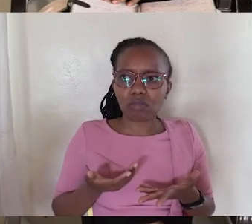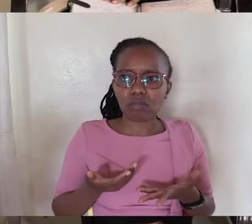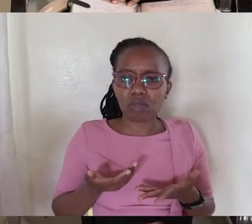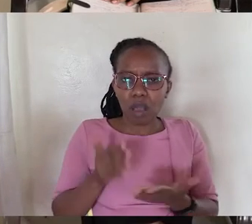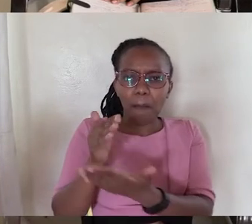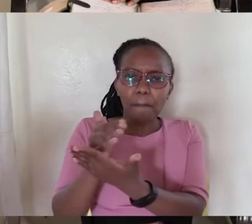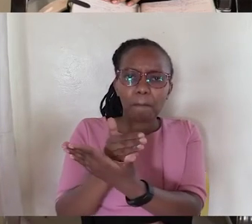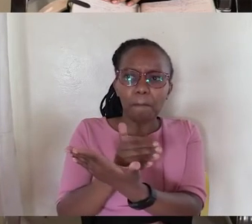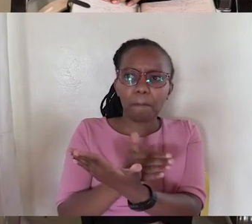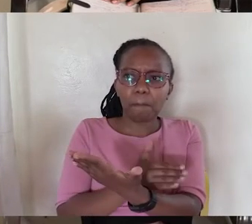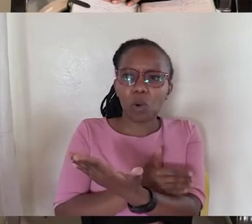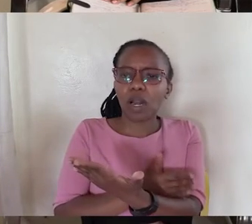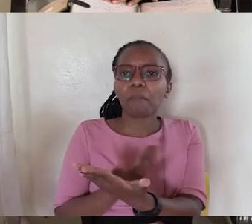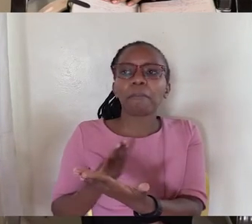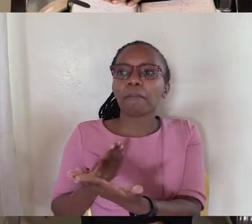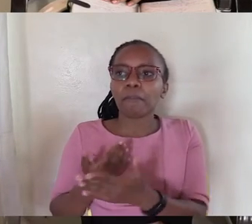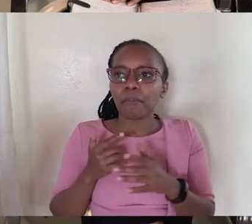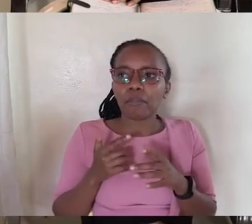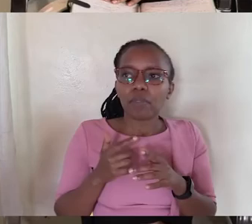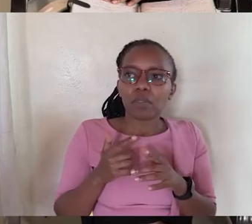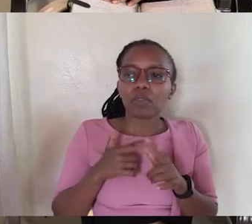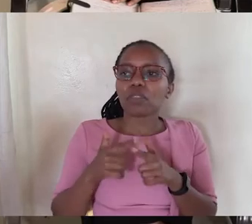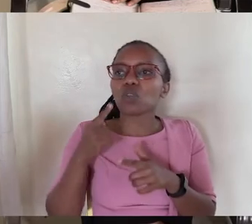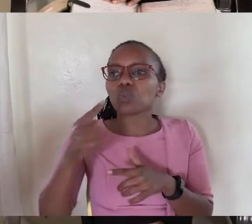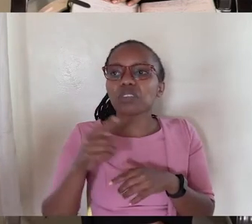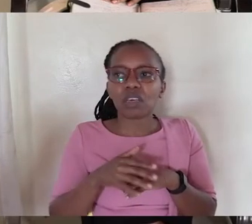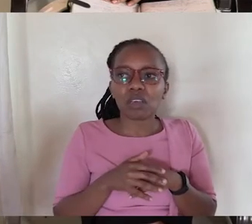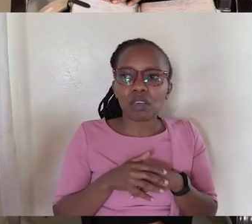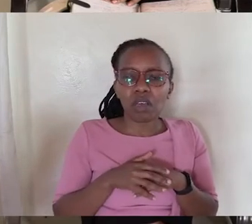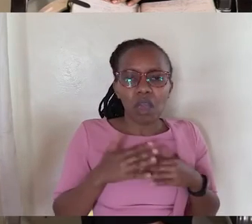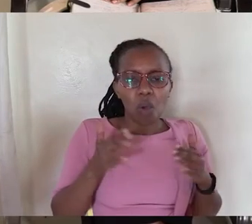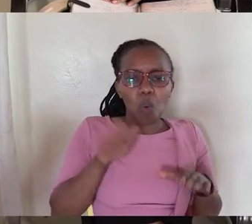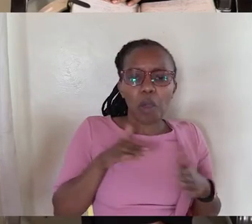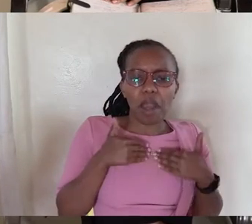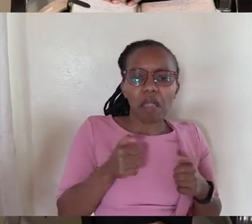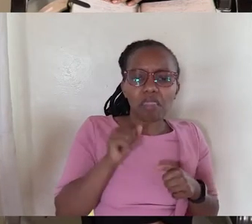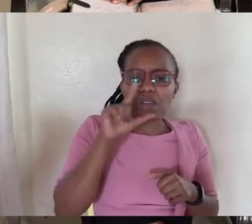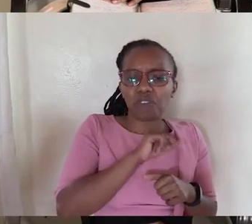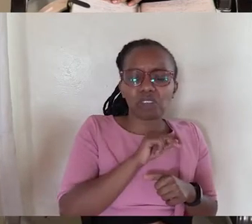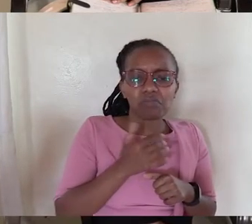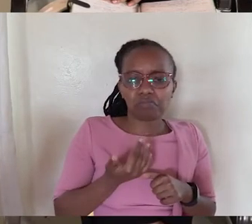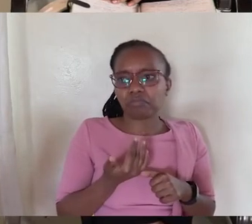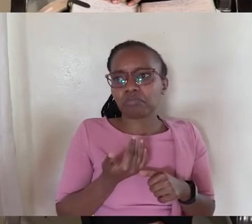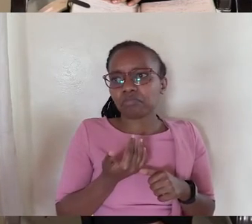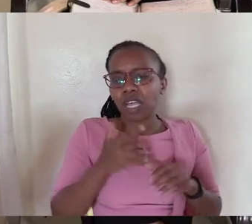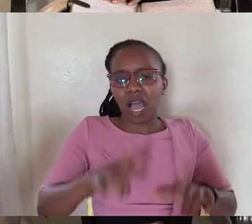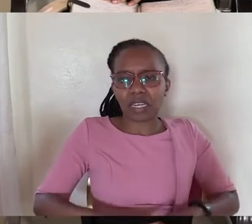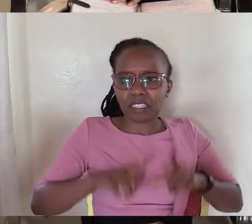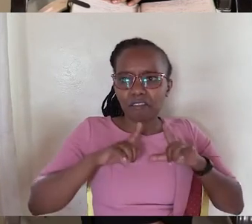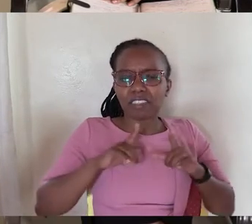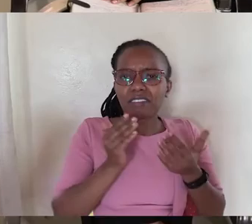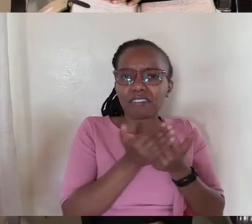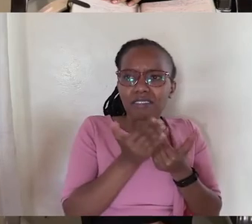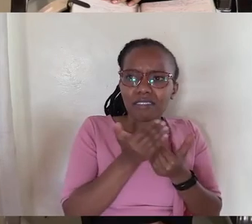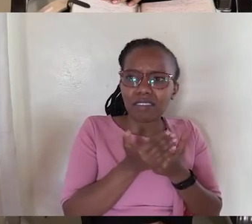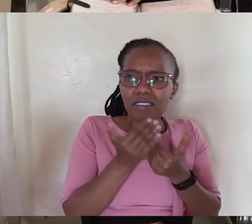a blanket program that is going to cover, and then you pat yourself on the back and say that I have repaired women, we have done women interventions, and survivors have been taken